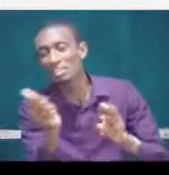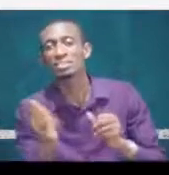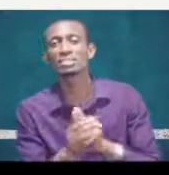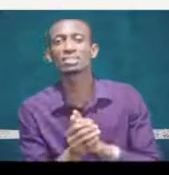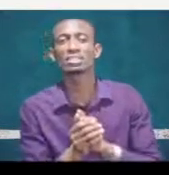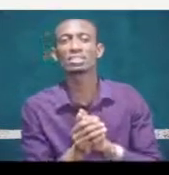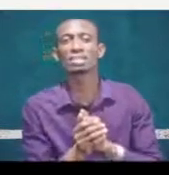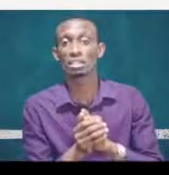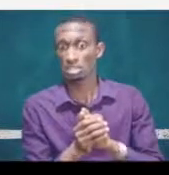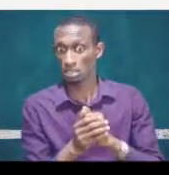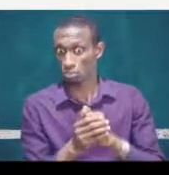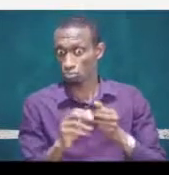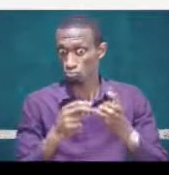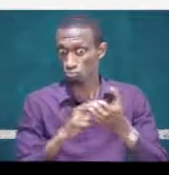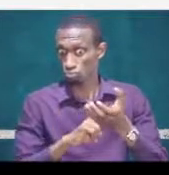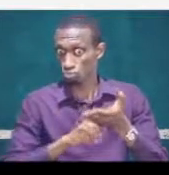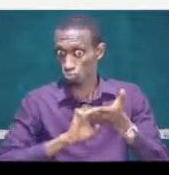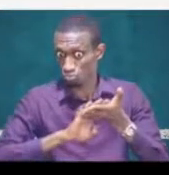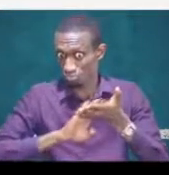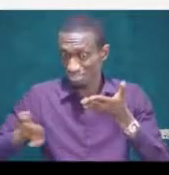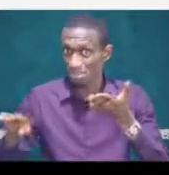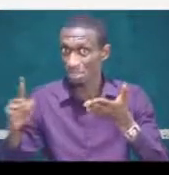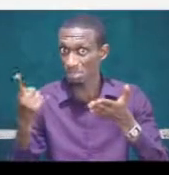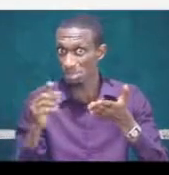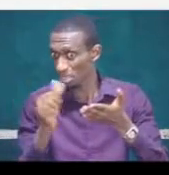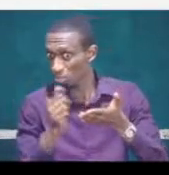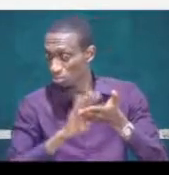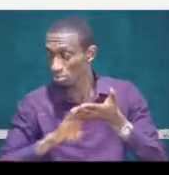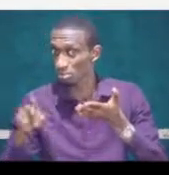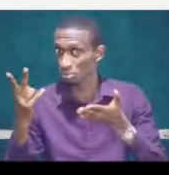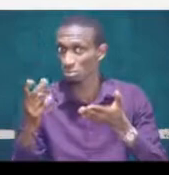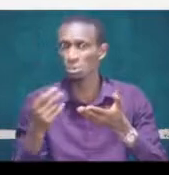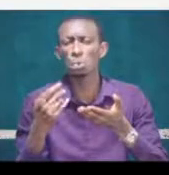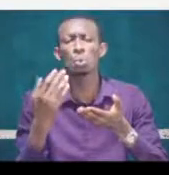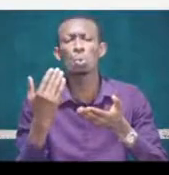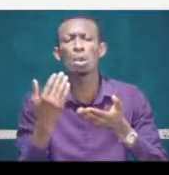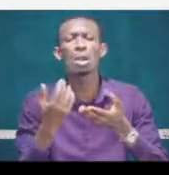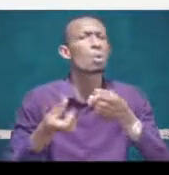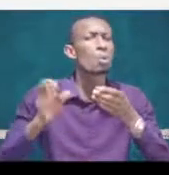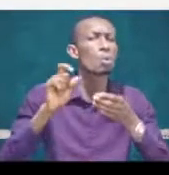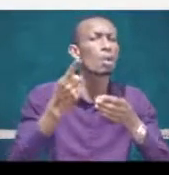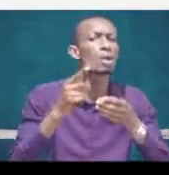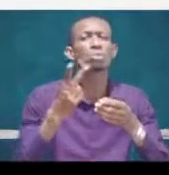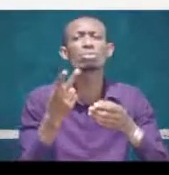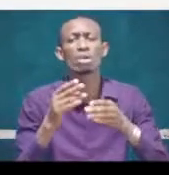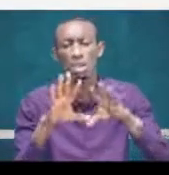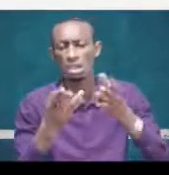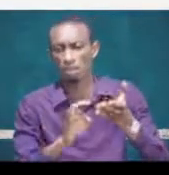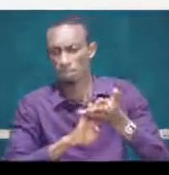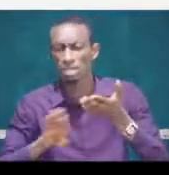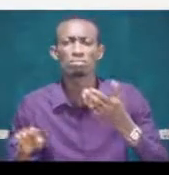Instead of deleting 1 or 2, what about if we add 3 bases or remove them? So it's